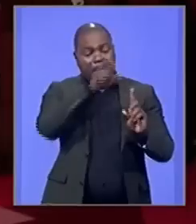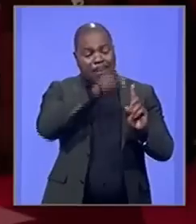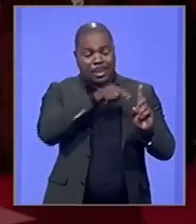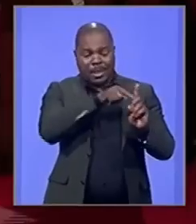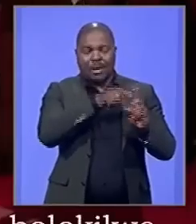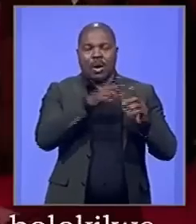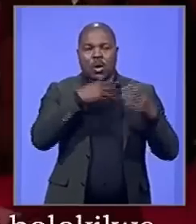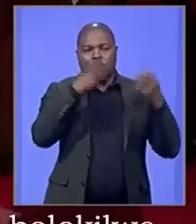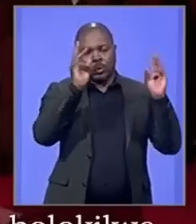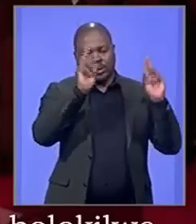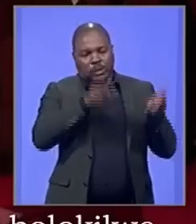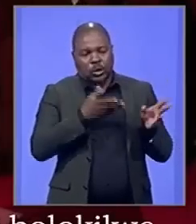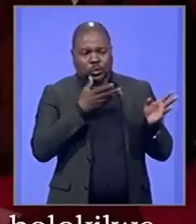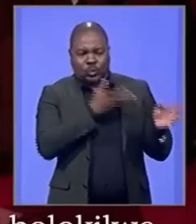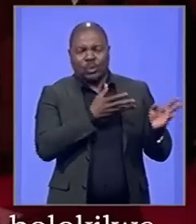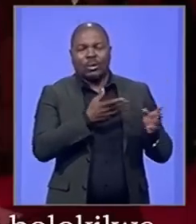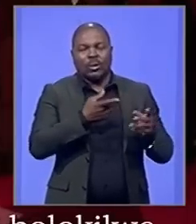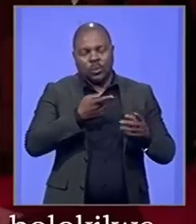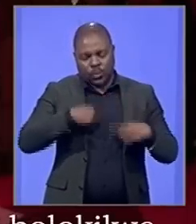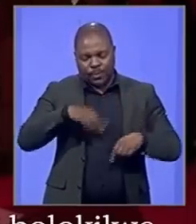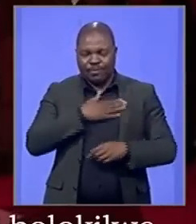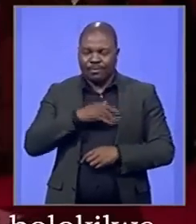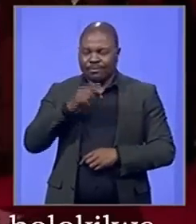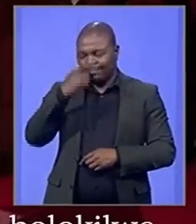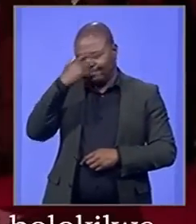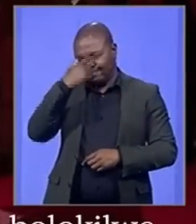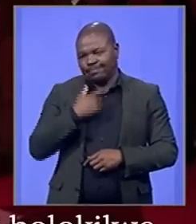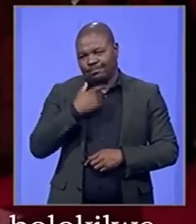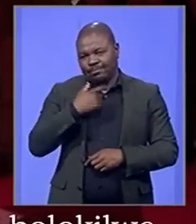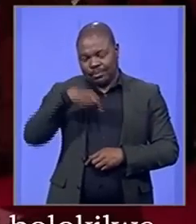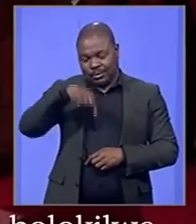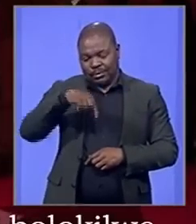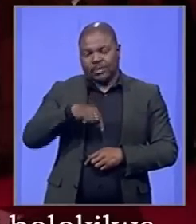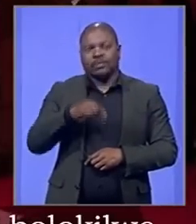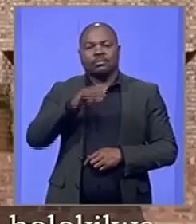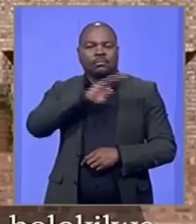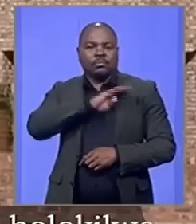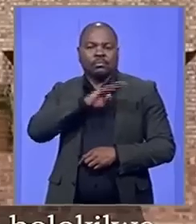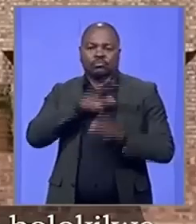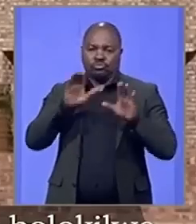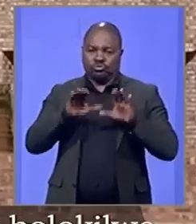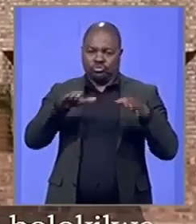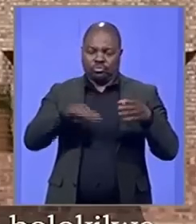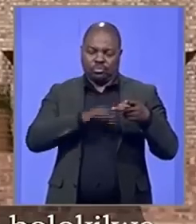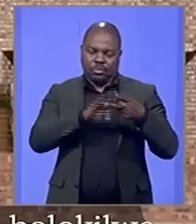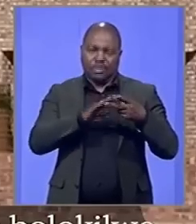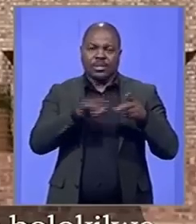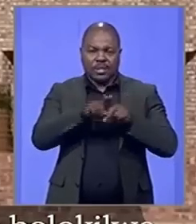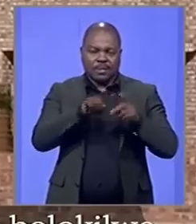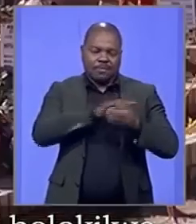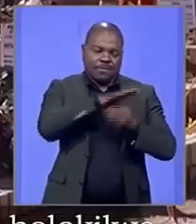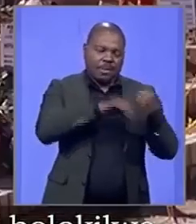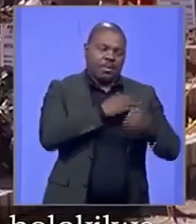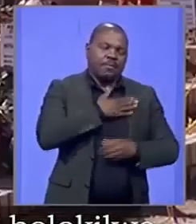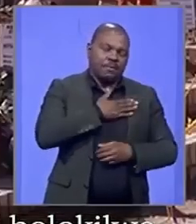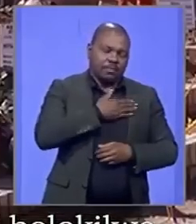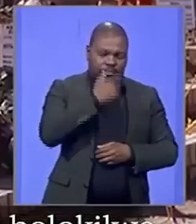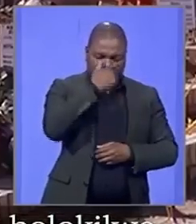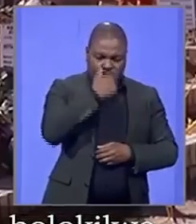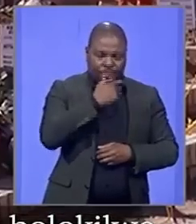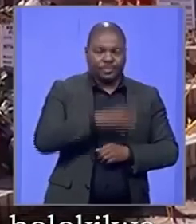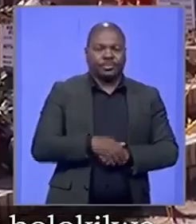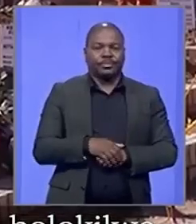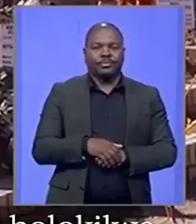Mpolokeng, it's really sad to the SANDF fraternity and also to the family.